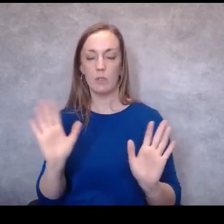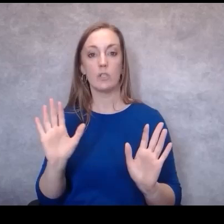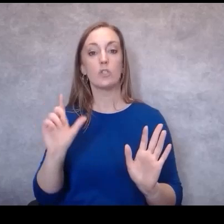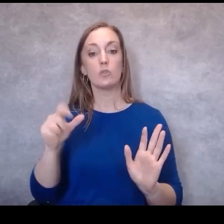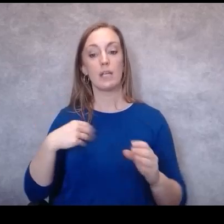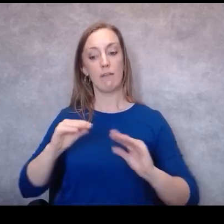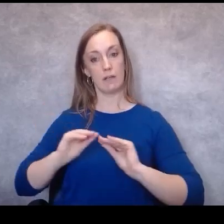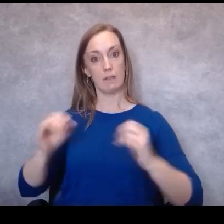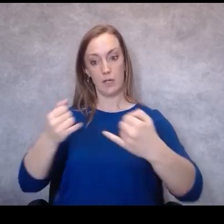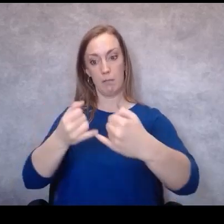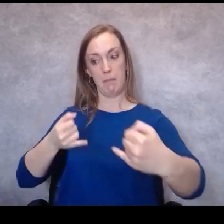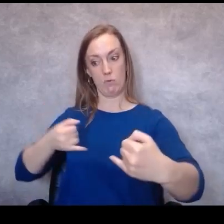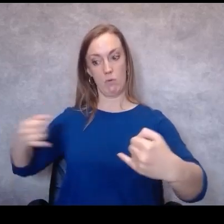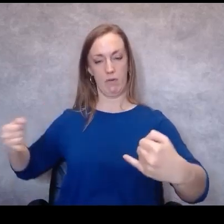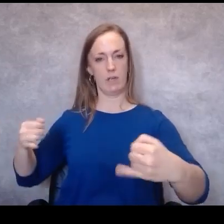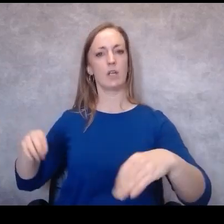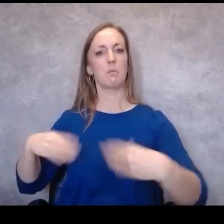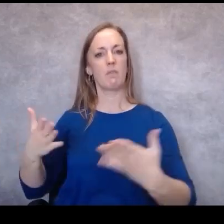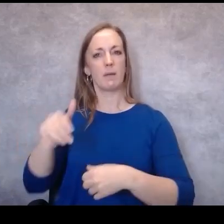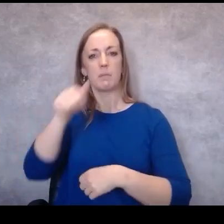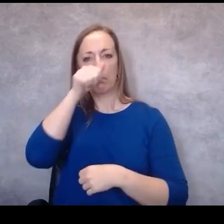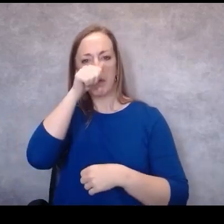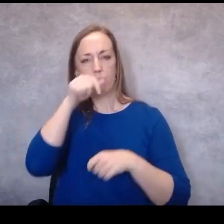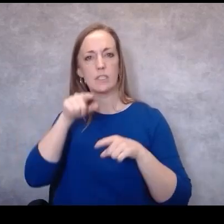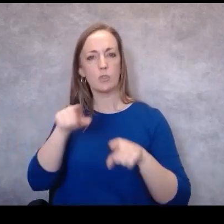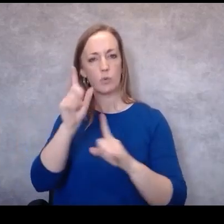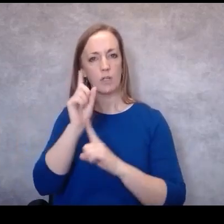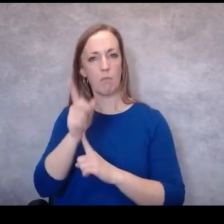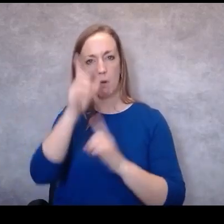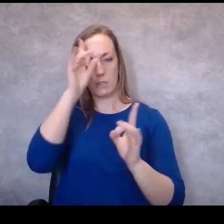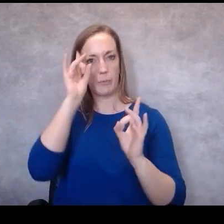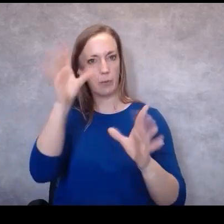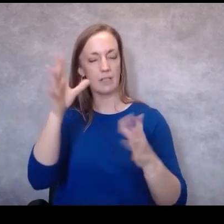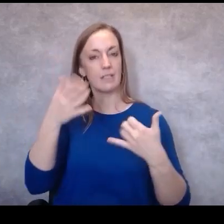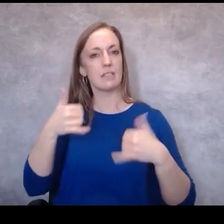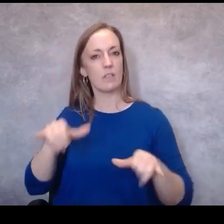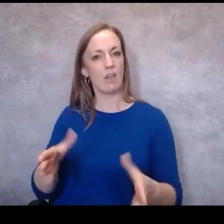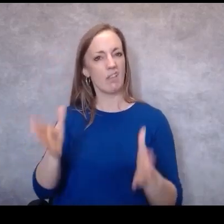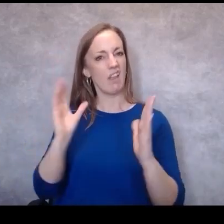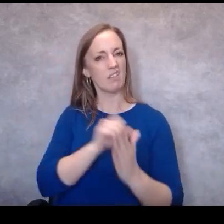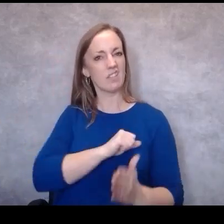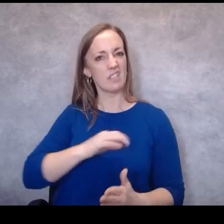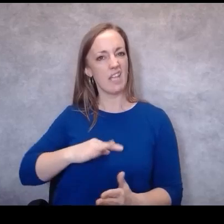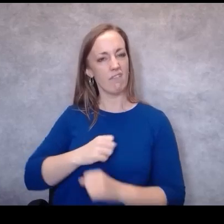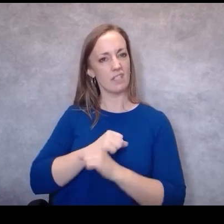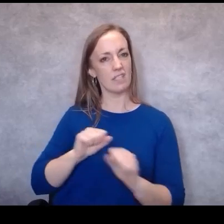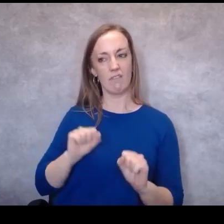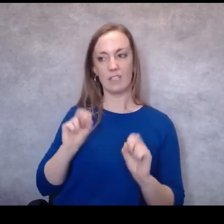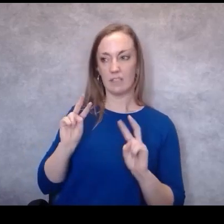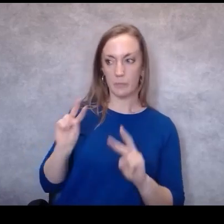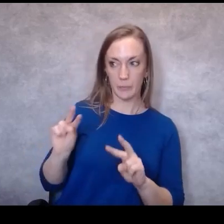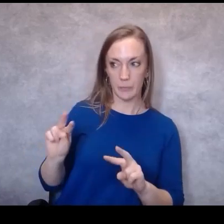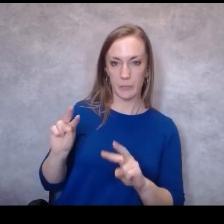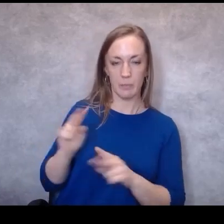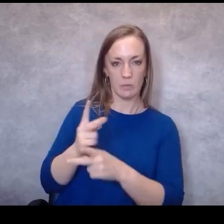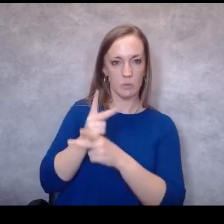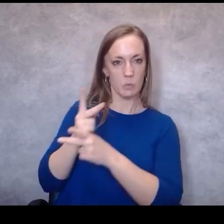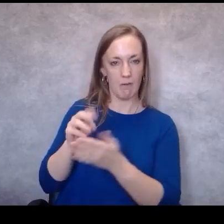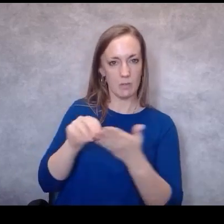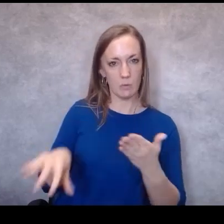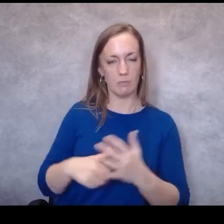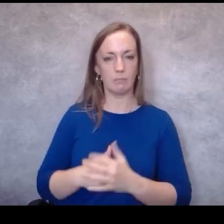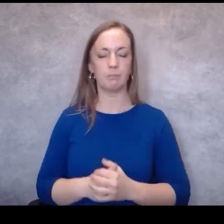give a student privacy during a moment of crisis while still allowing staff to safely supervise the student. Calm down